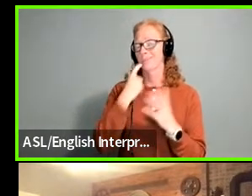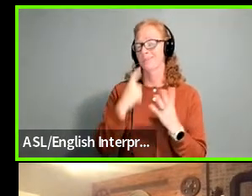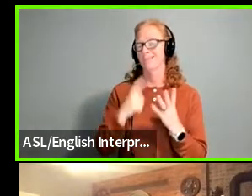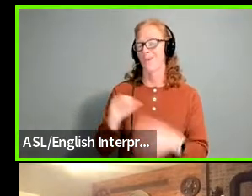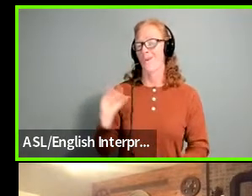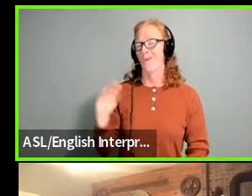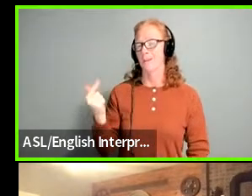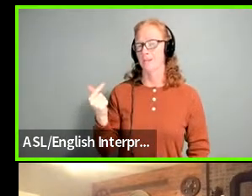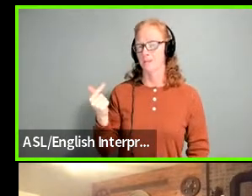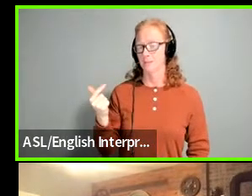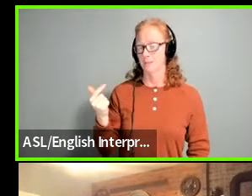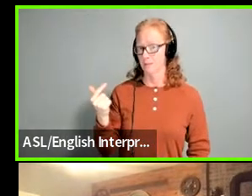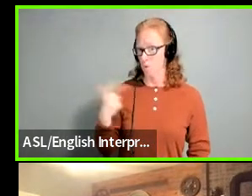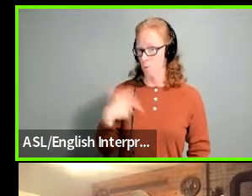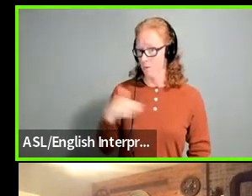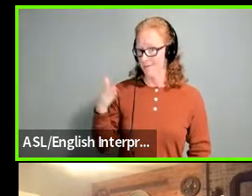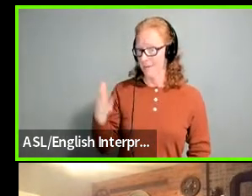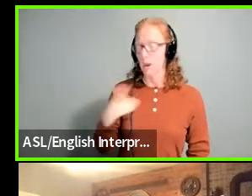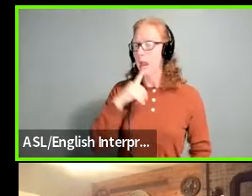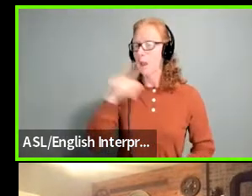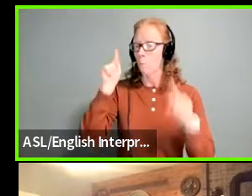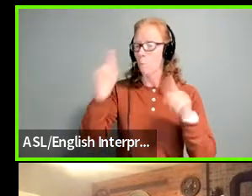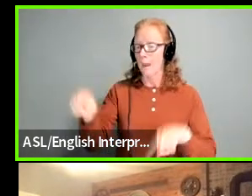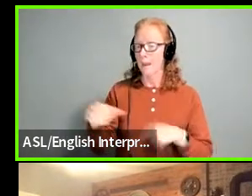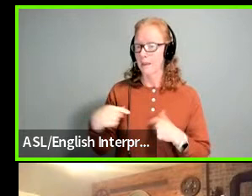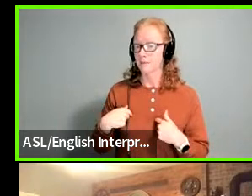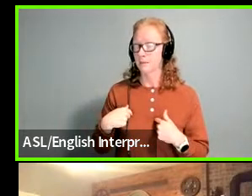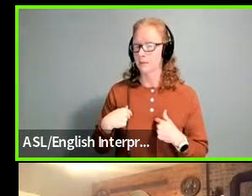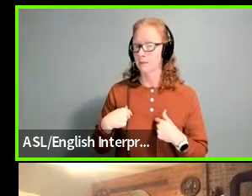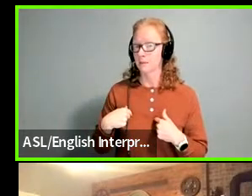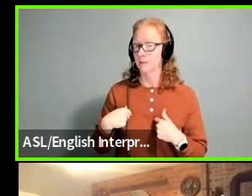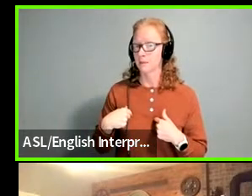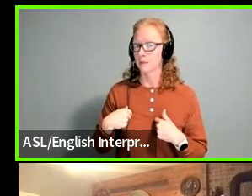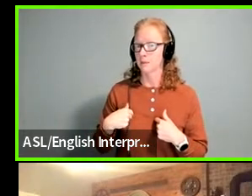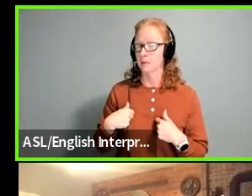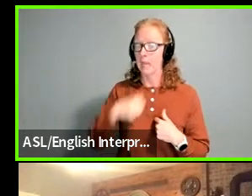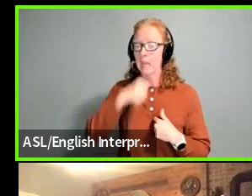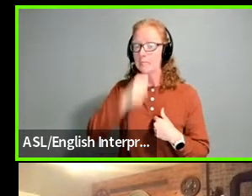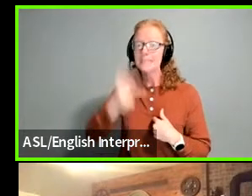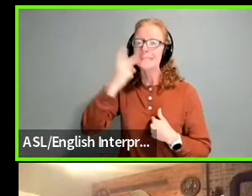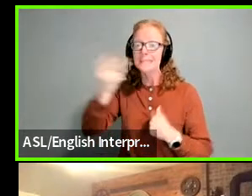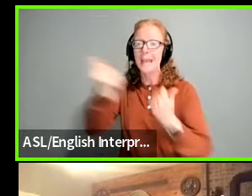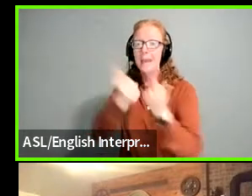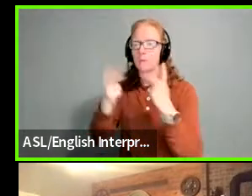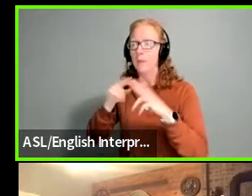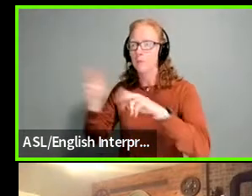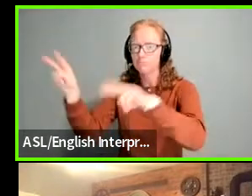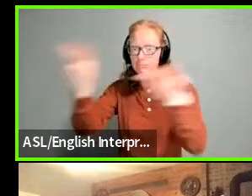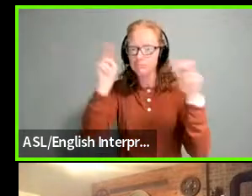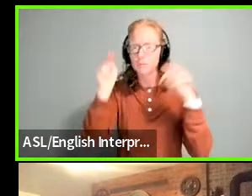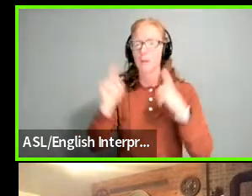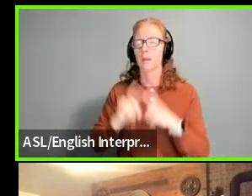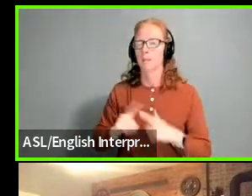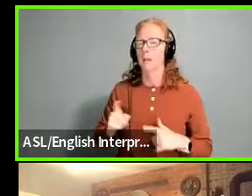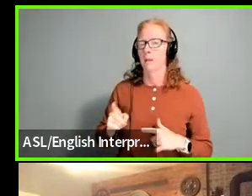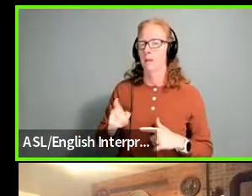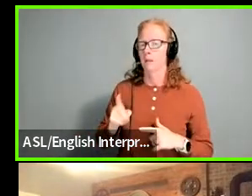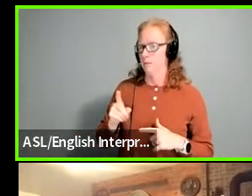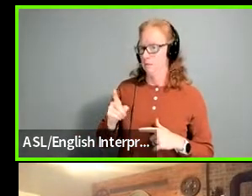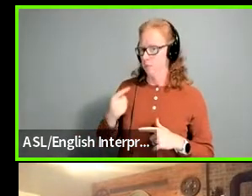Were we present there? Because I went there and I admit I didn't see everything, but I don't know if we were there or